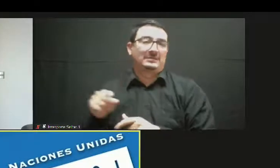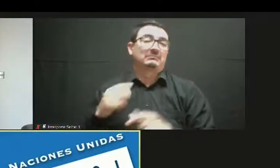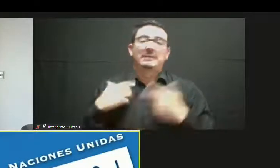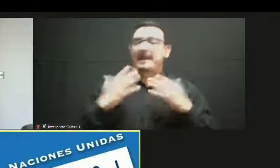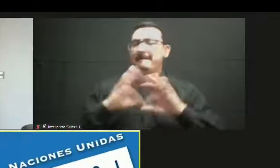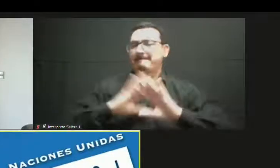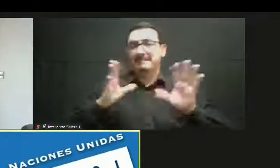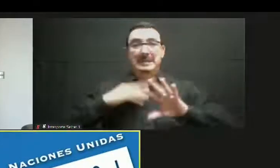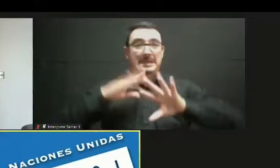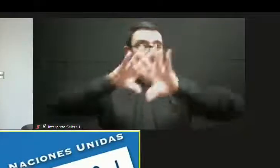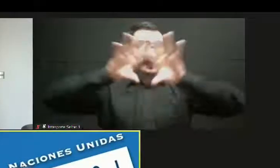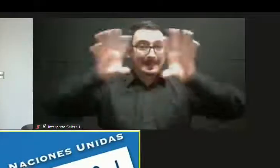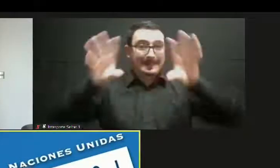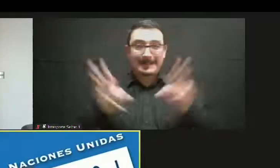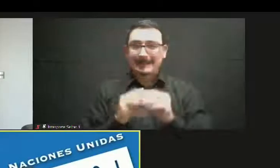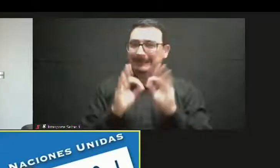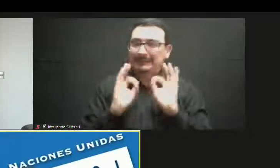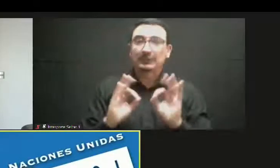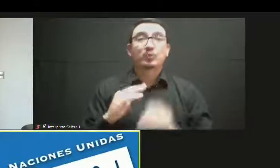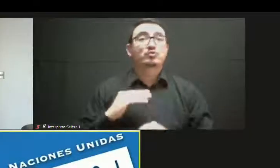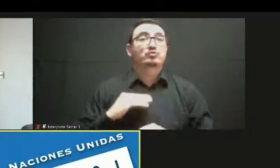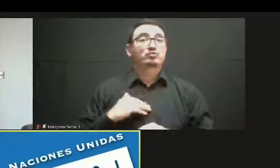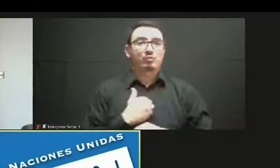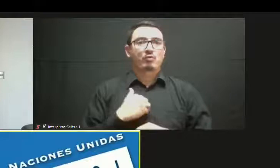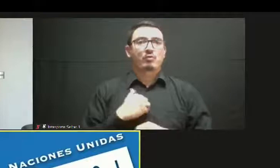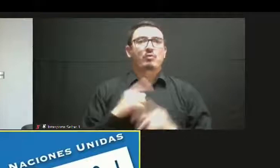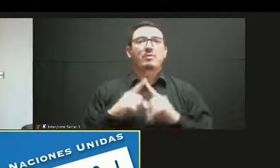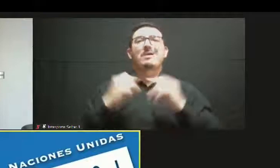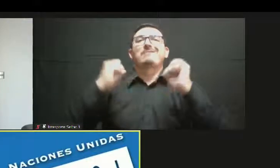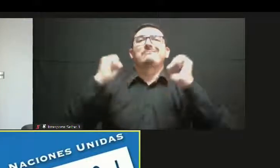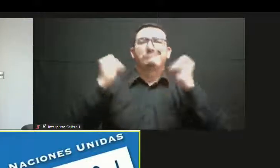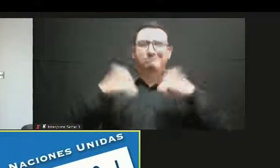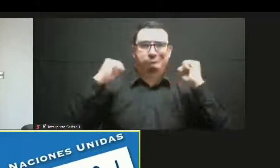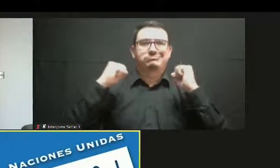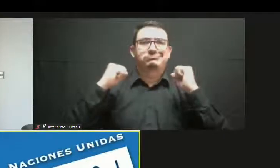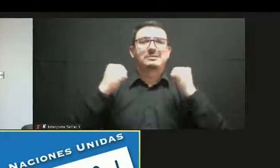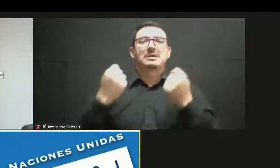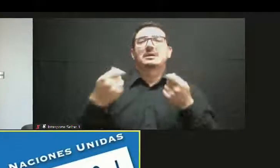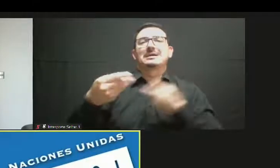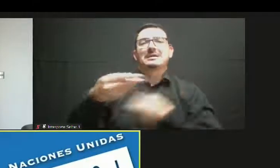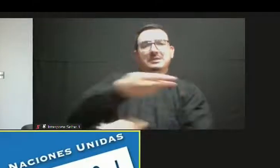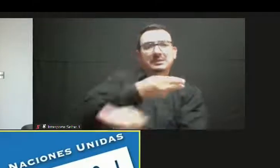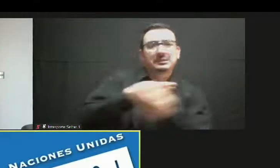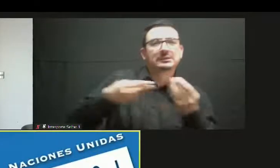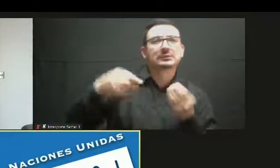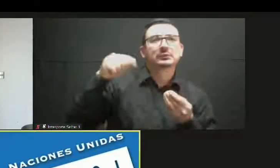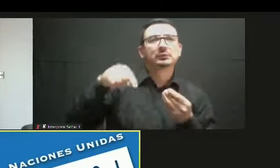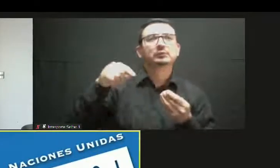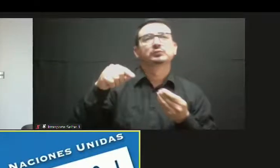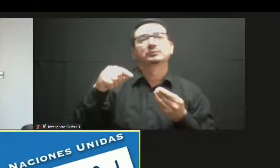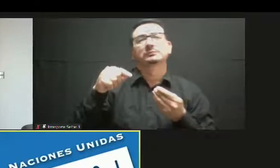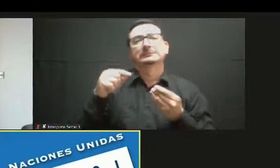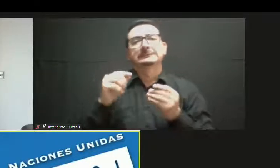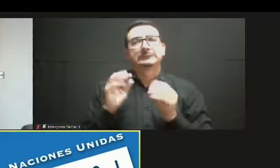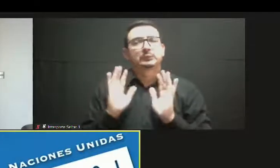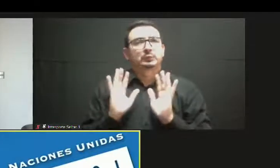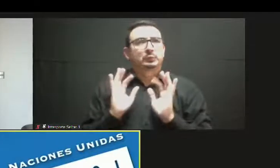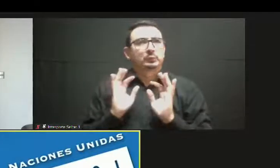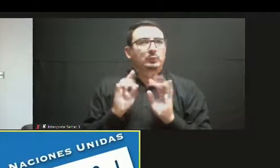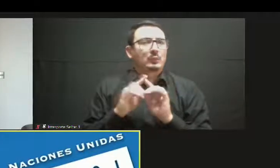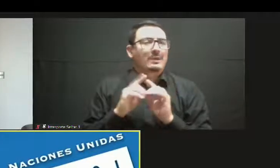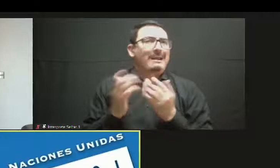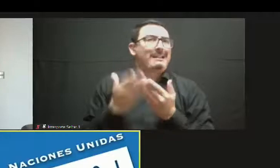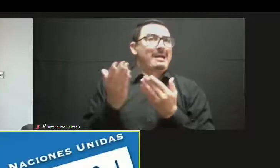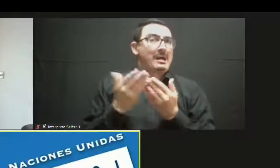well, and the very sensitive issue of labor mobility that still continues to be a very difficult area